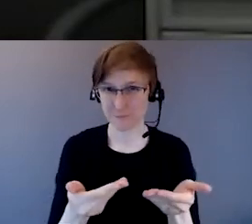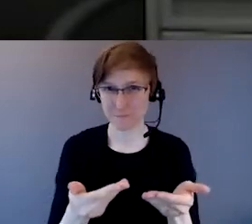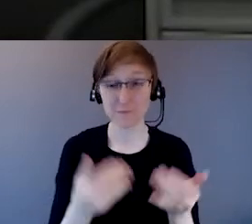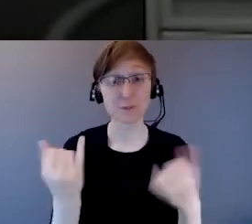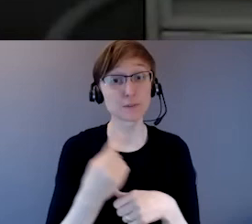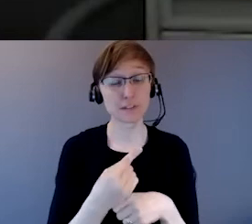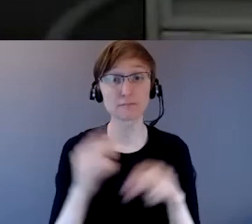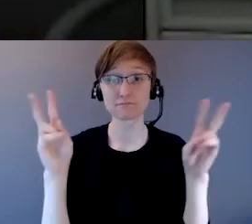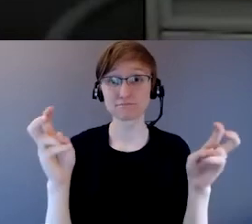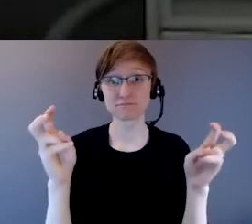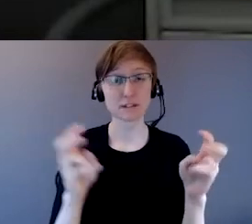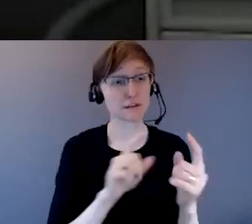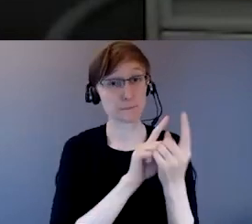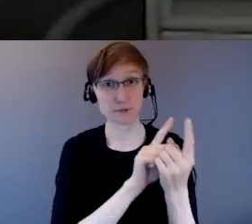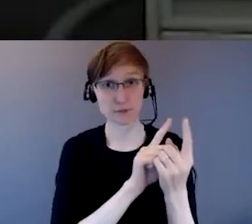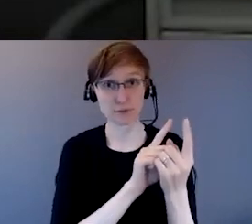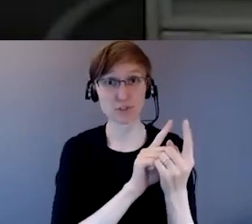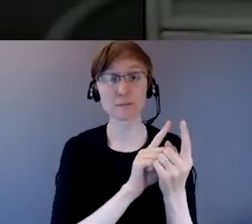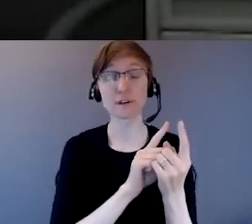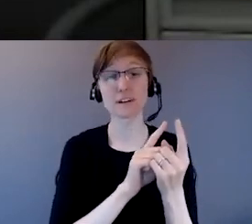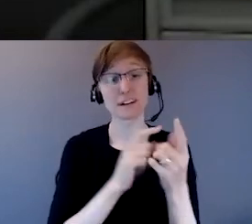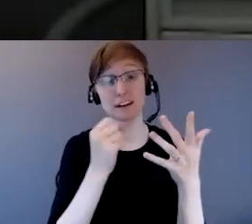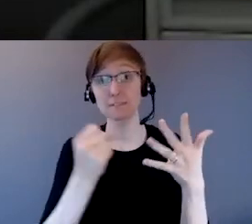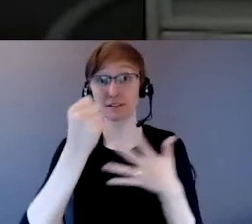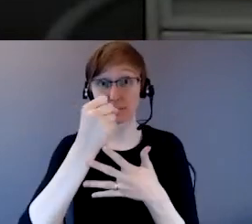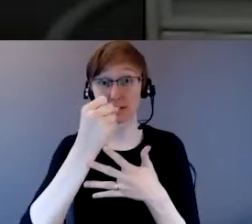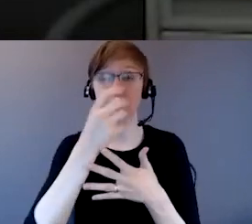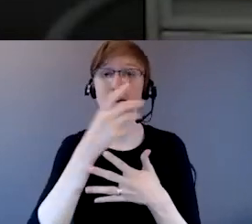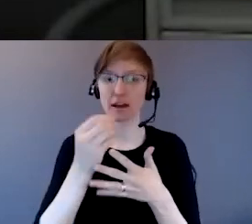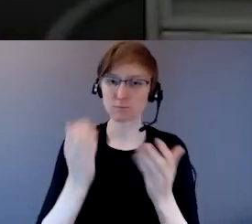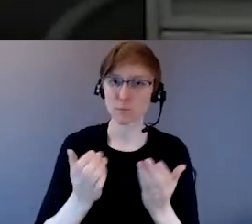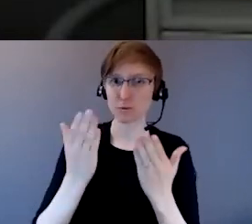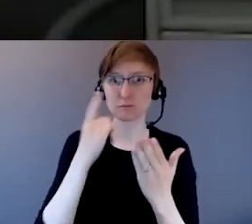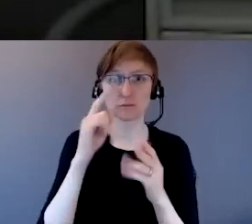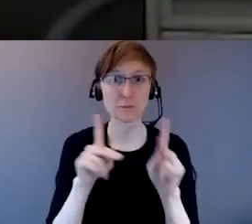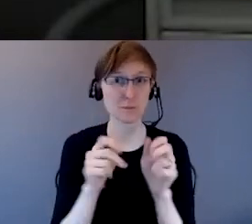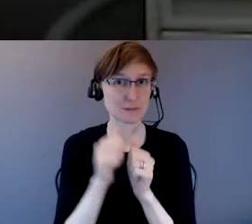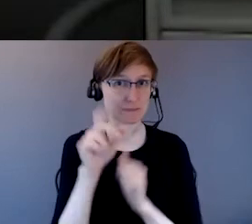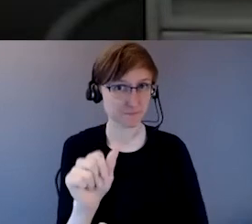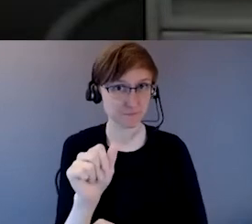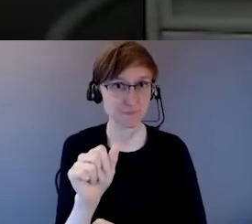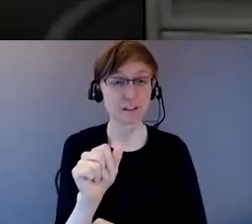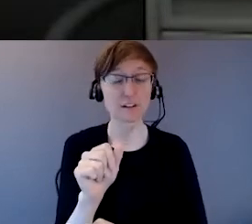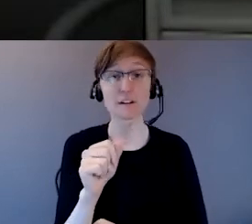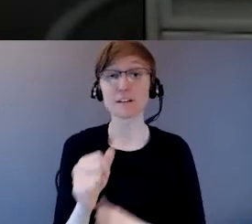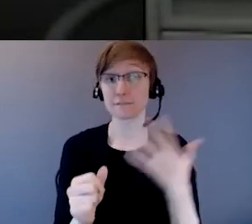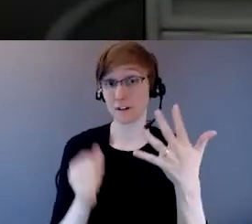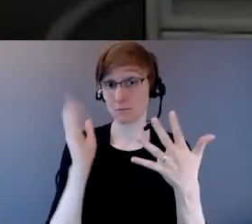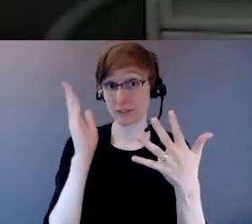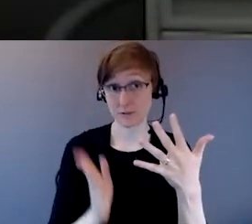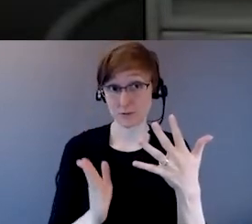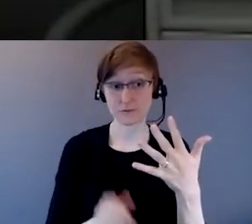entitled Mentorship, Advancement, and the Promotion of Persons with Disabilities. We have 5 panelists in this session. The first panelist is